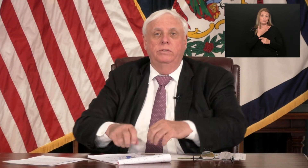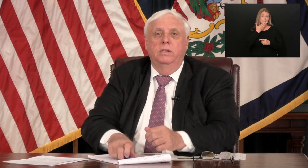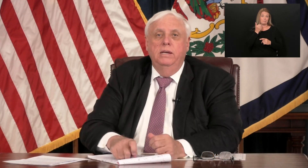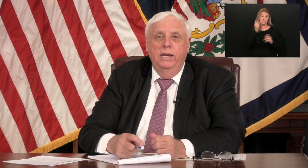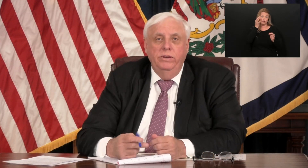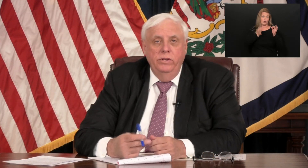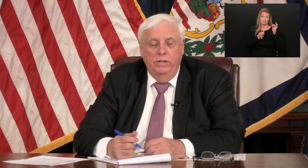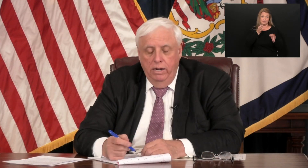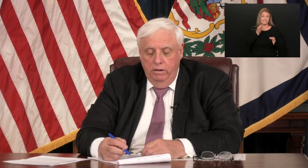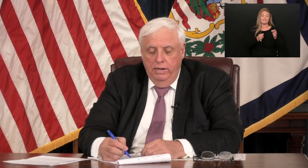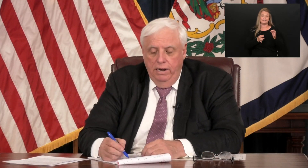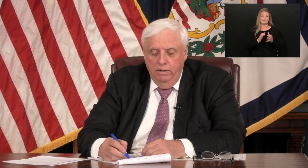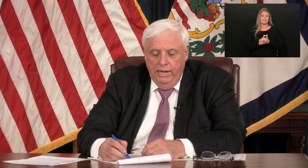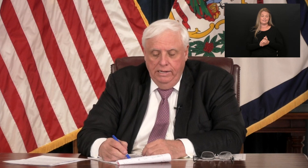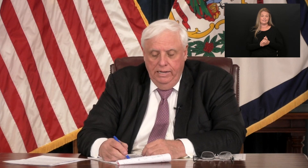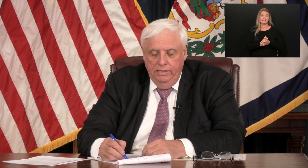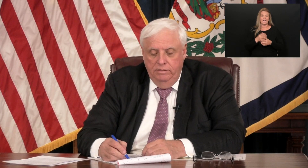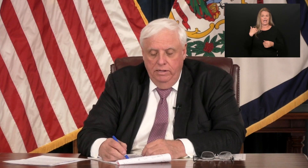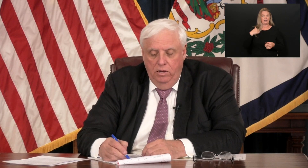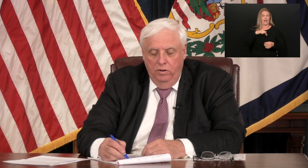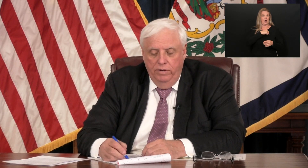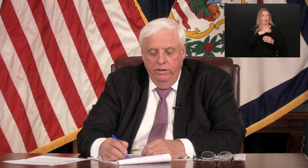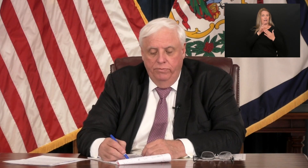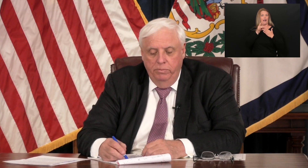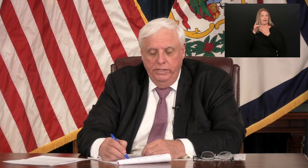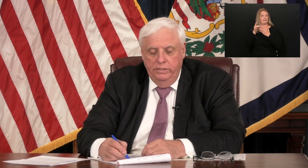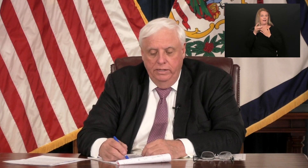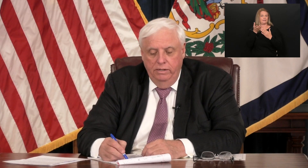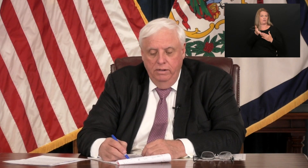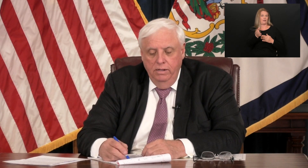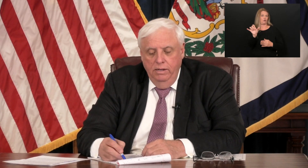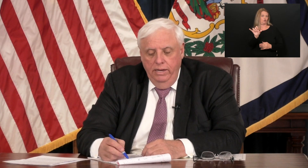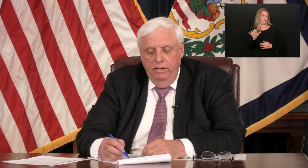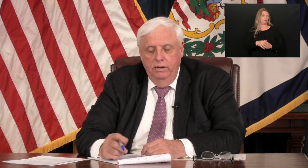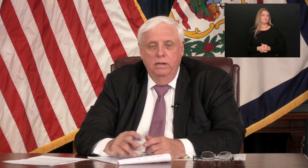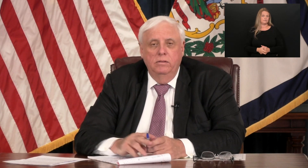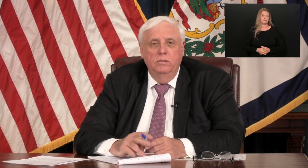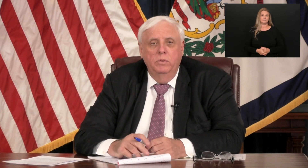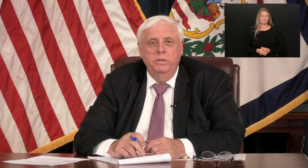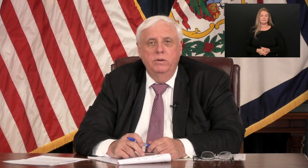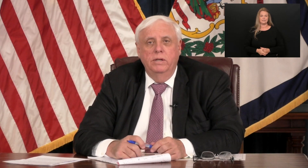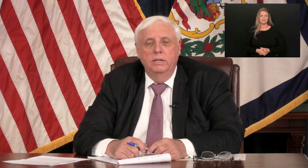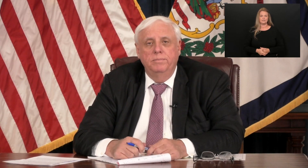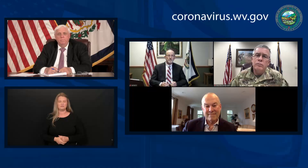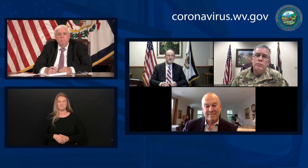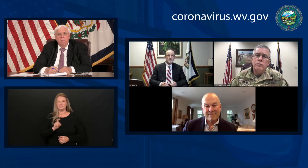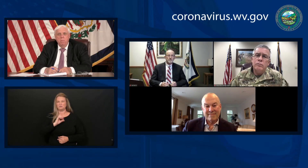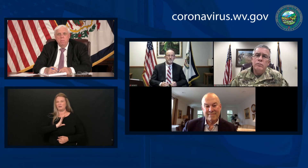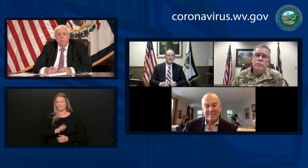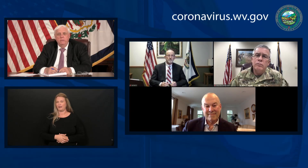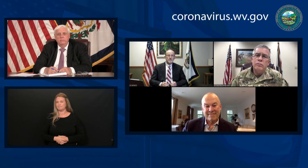possibly use, and use our guidelines and all of our information, and we'll be okay.